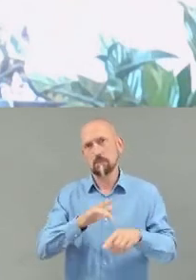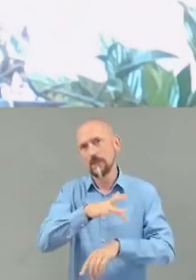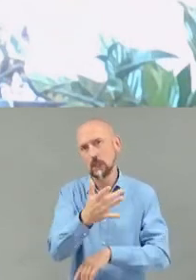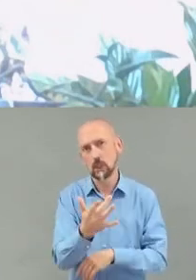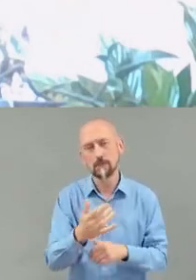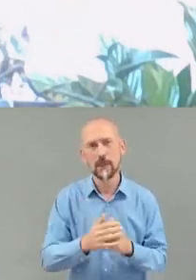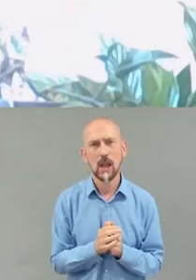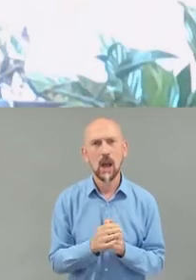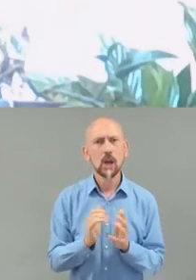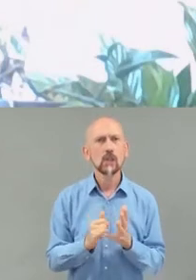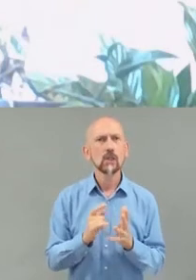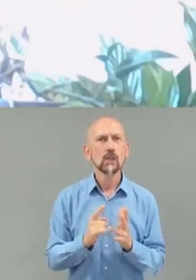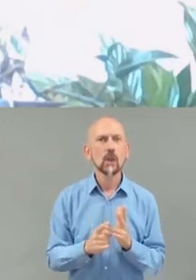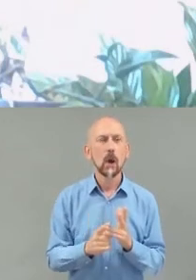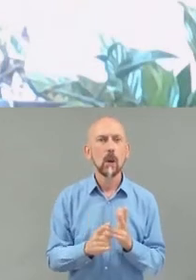So,